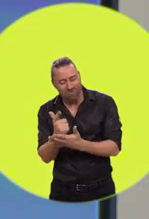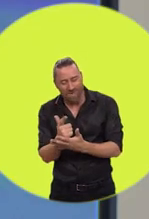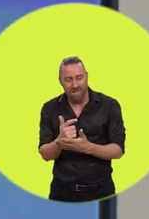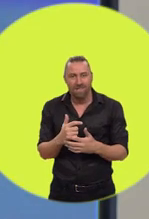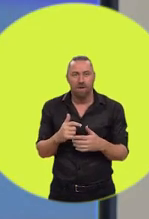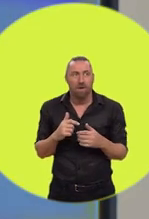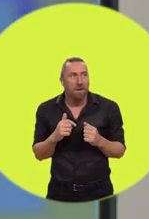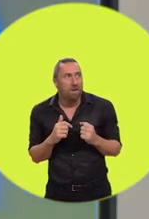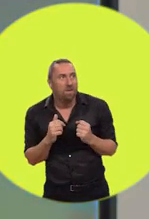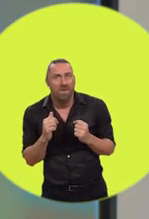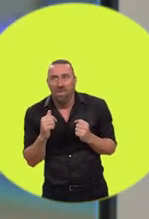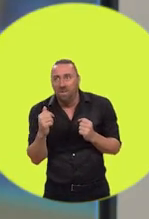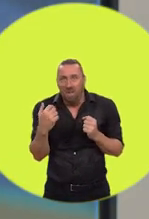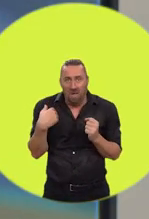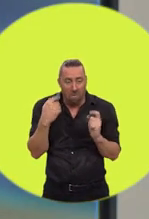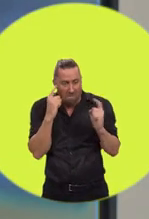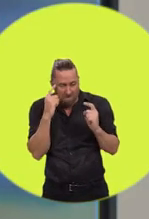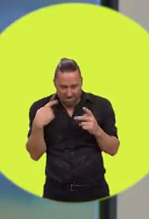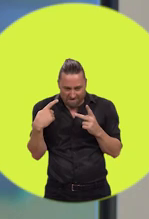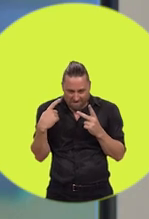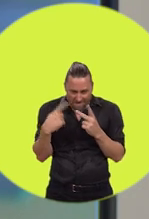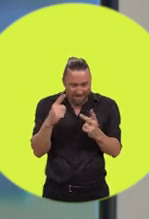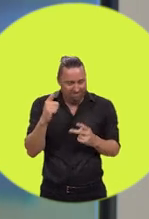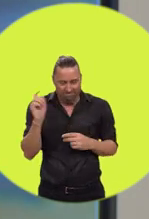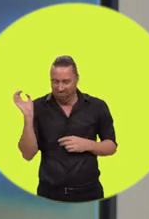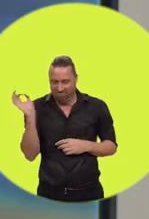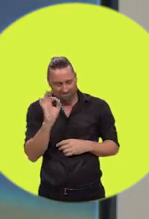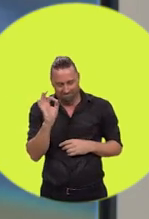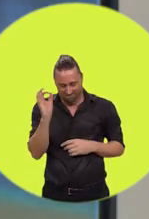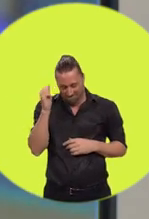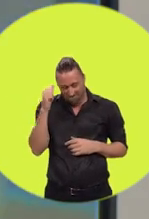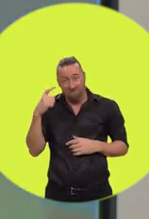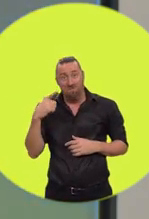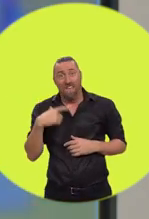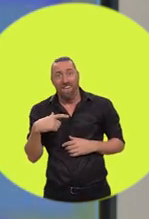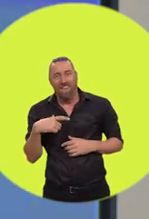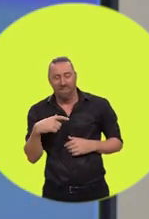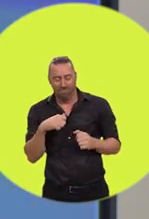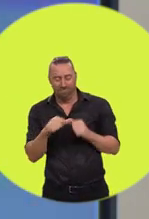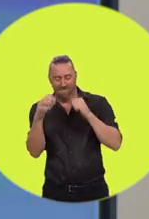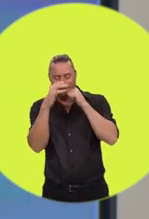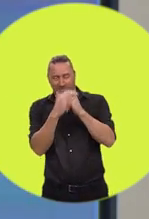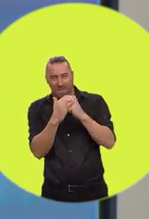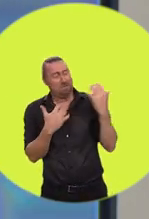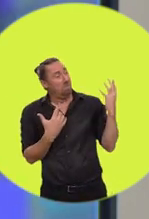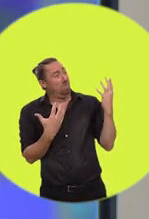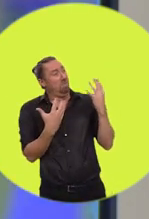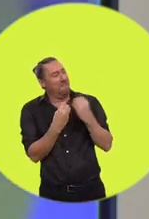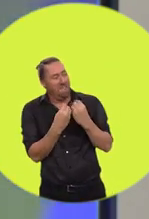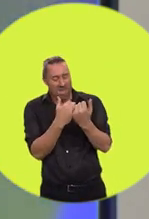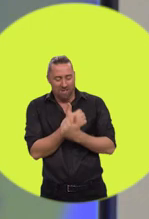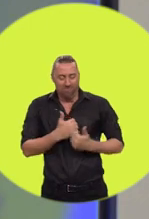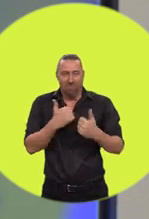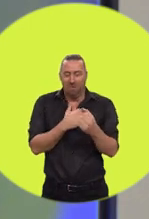Glitch wasn't bugged about where they'd come in the race. With his best friend by his side, he was enjoying the